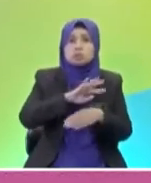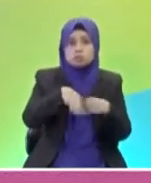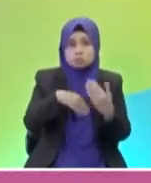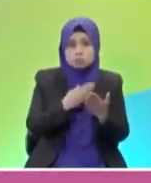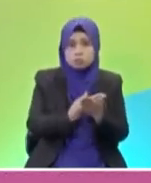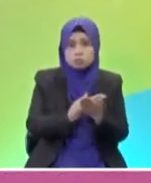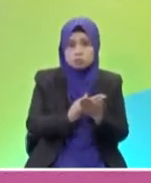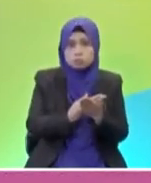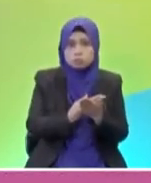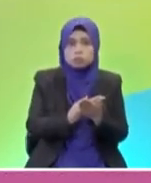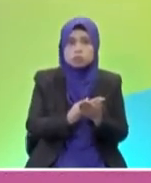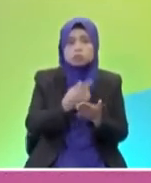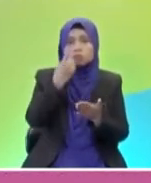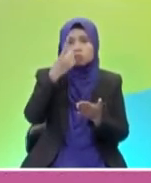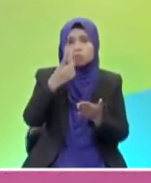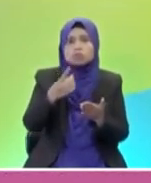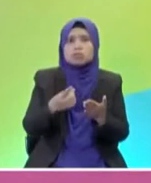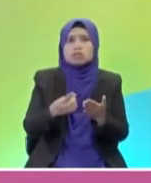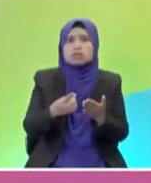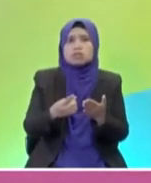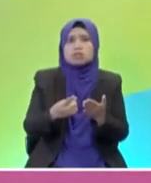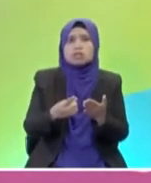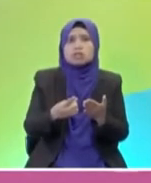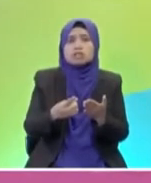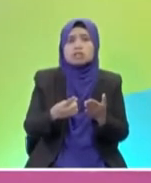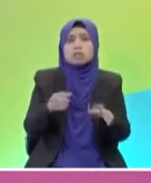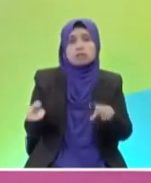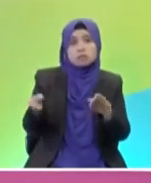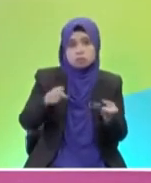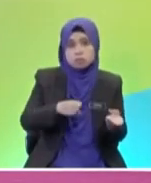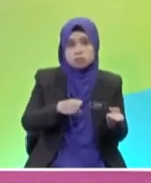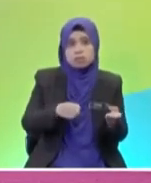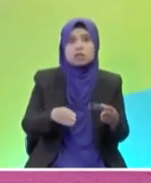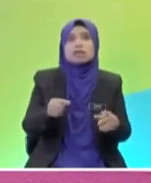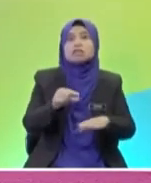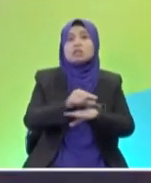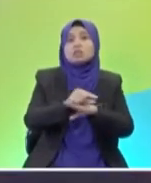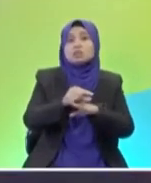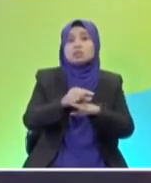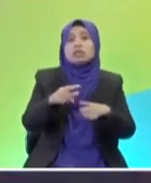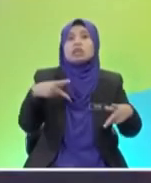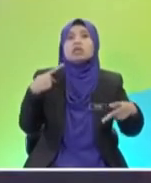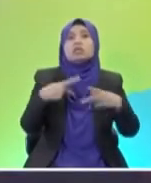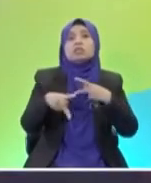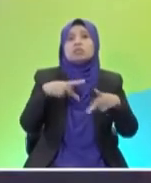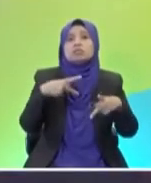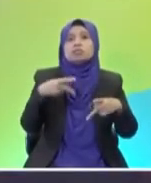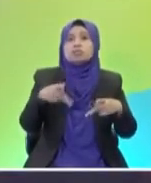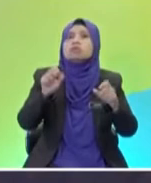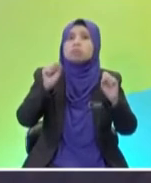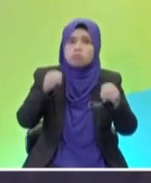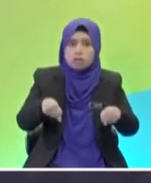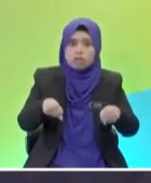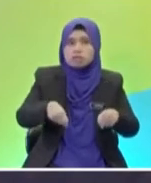the threat of extinction. So disposing of trash such as plastic waste can trap animals. Okay, this can